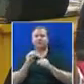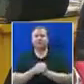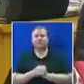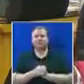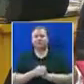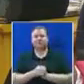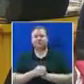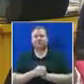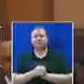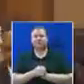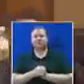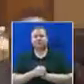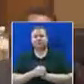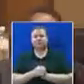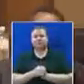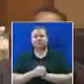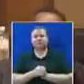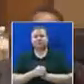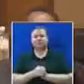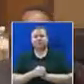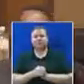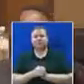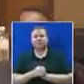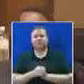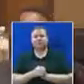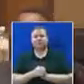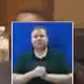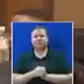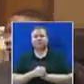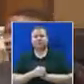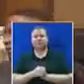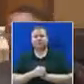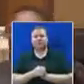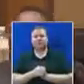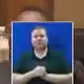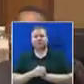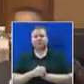Chairperson, sit down. Please sit down. Thank you very much.